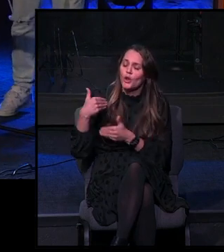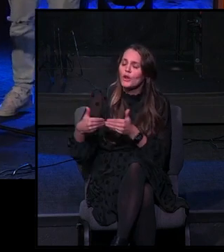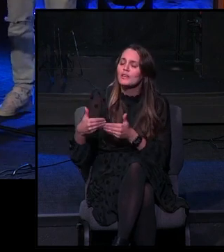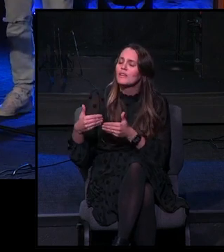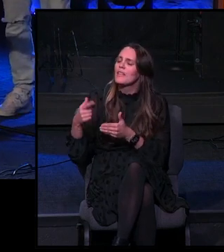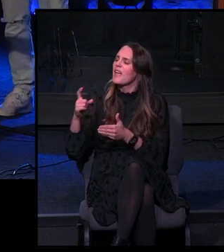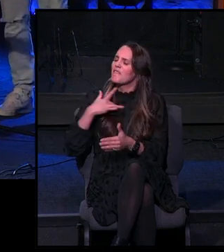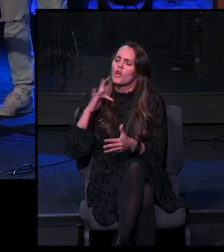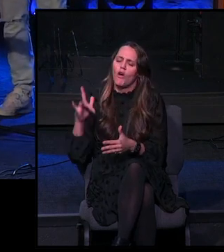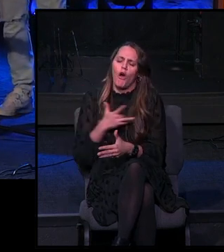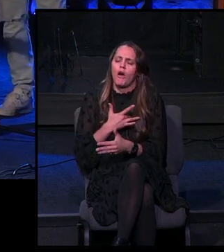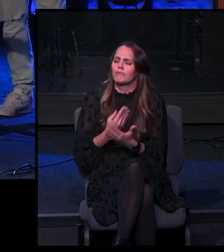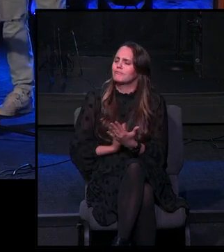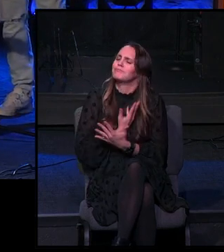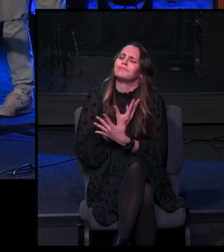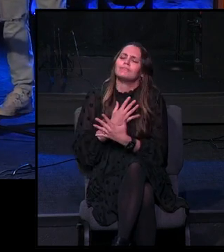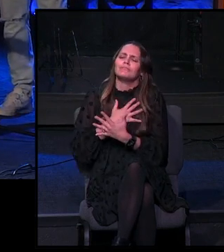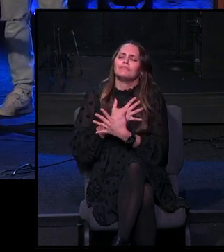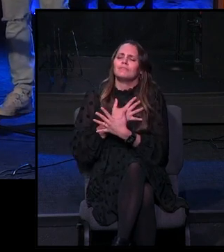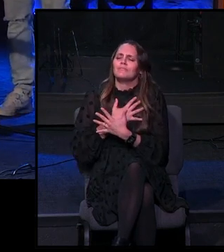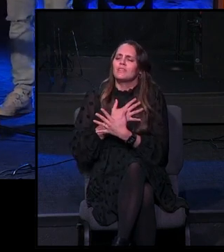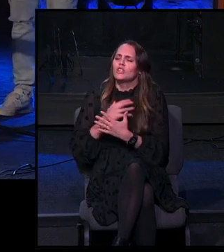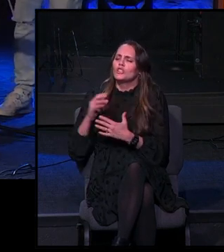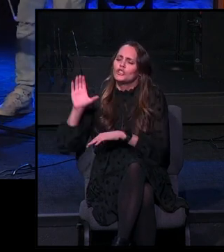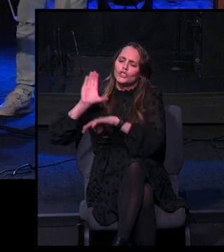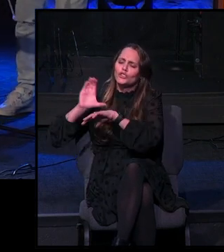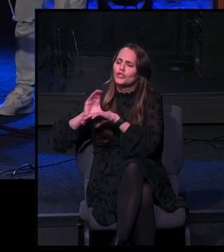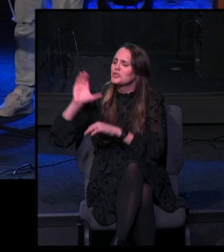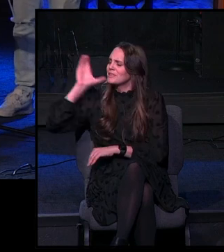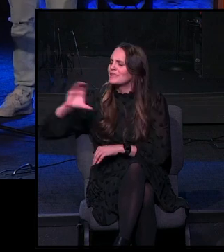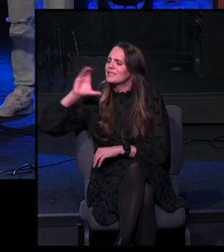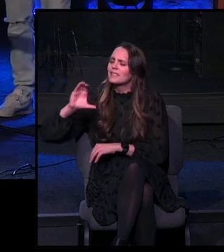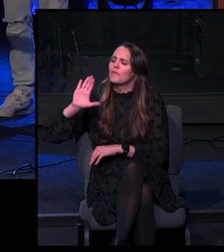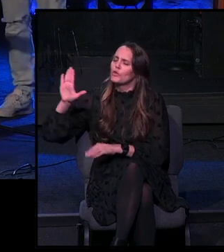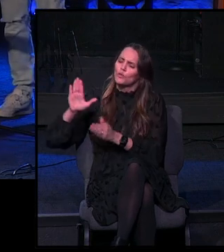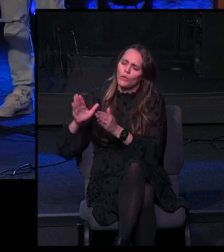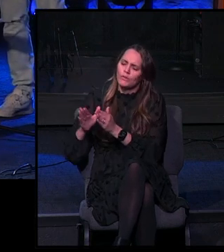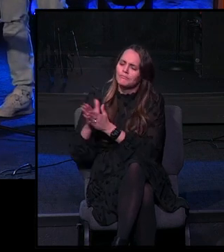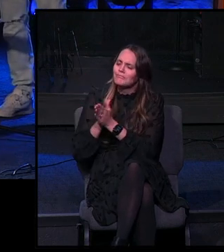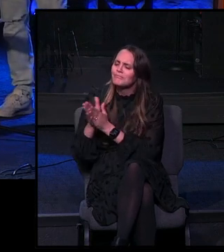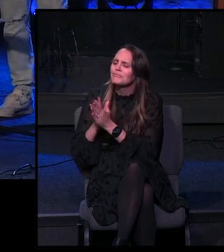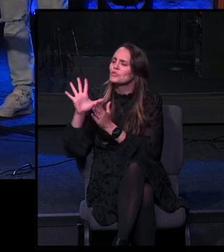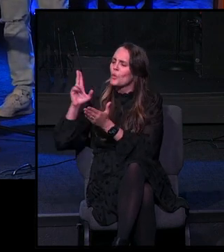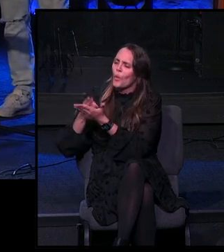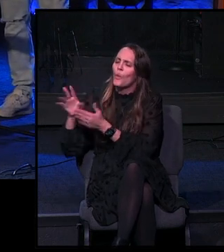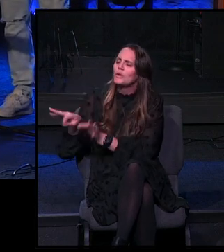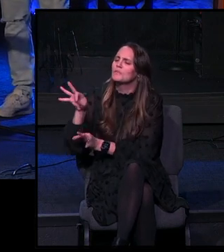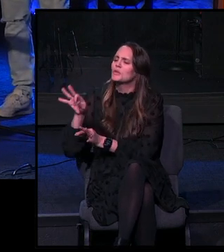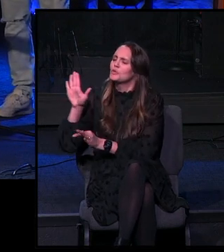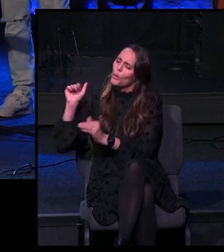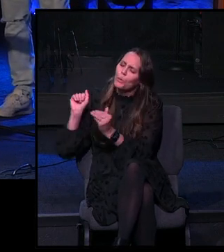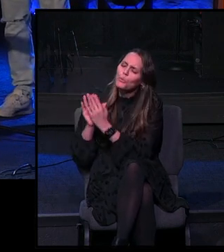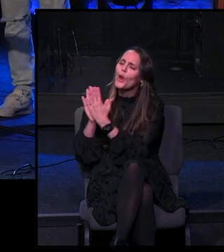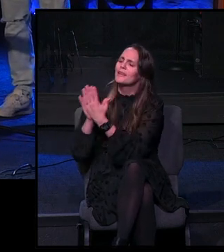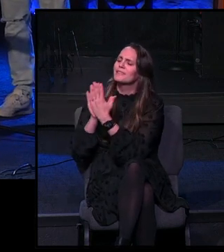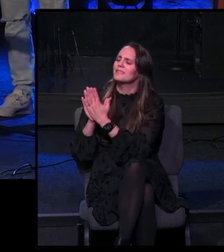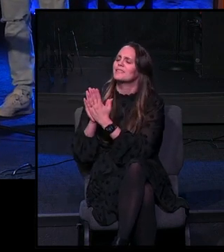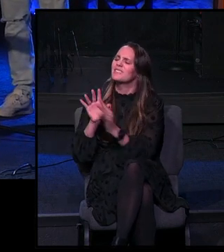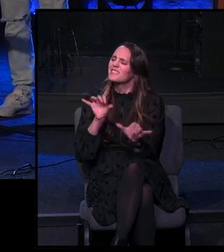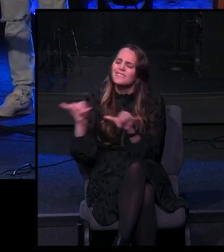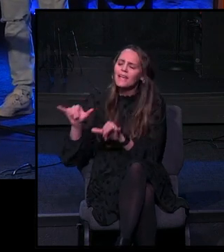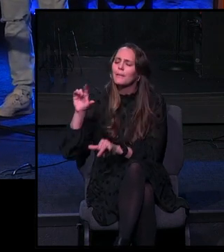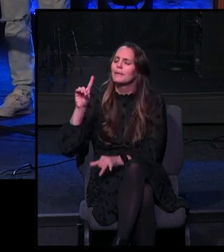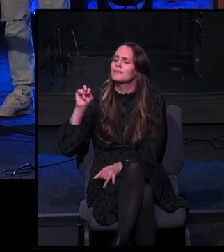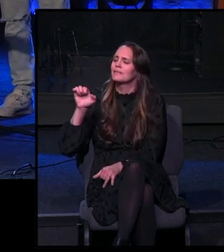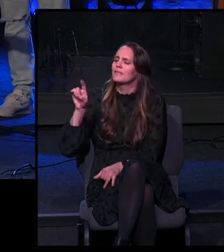on fire by you. God, the church that seeks after your Holy Spirit, that seeks after your presence, that just like David, there's nothing we wouldn't